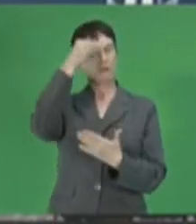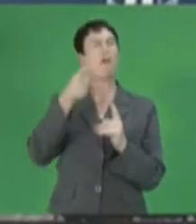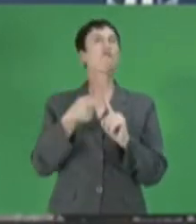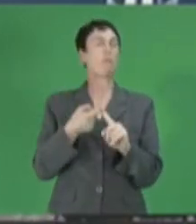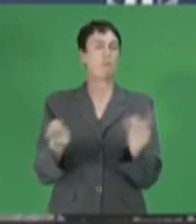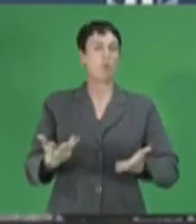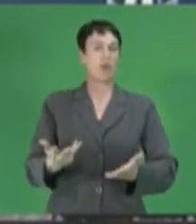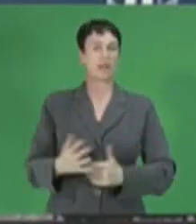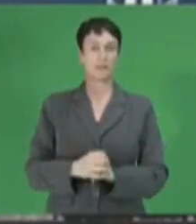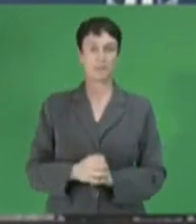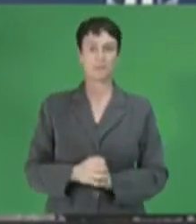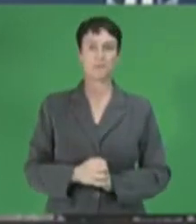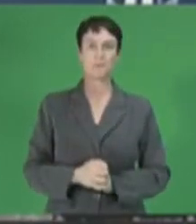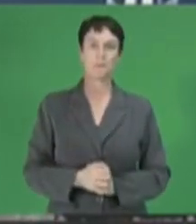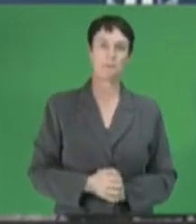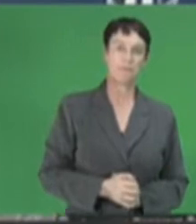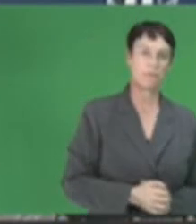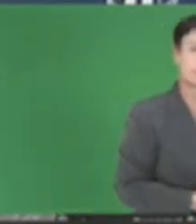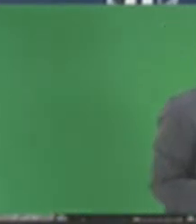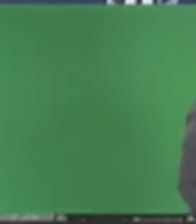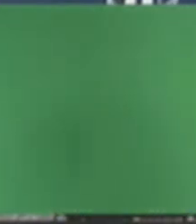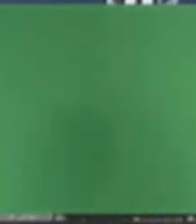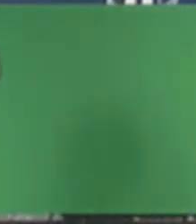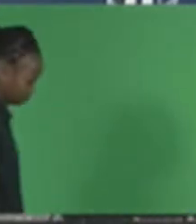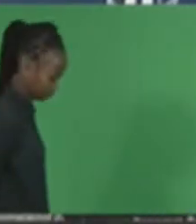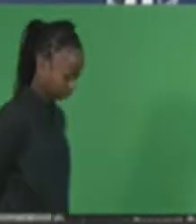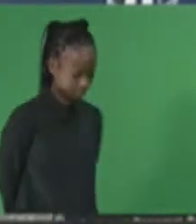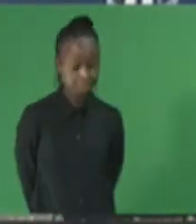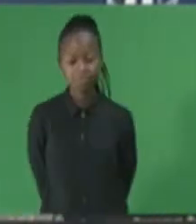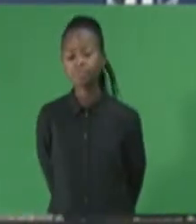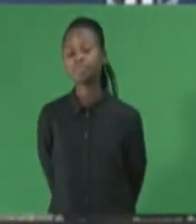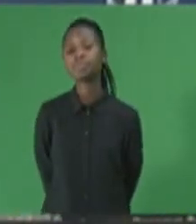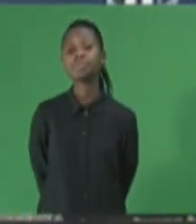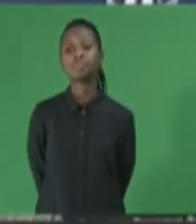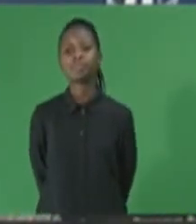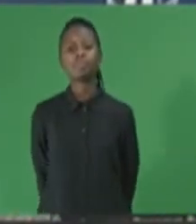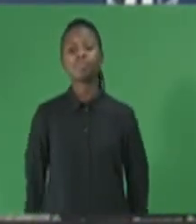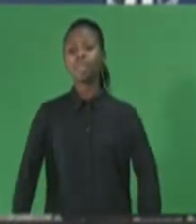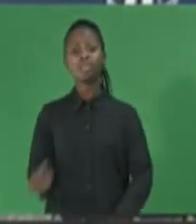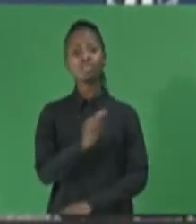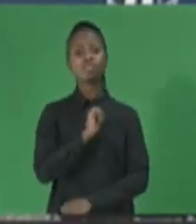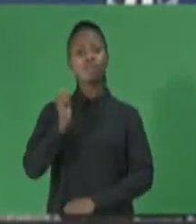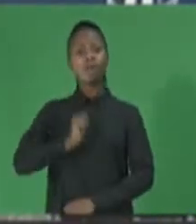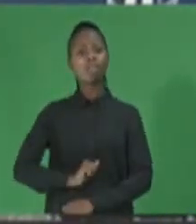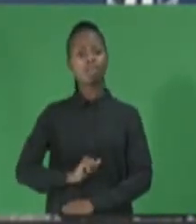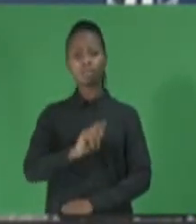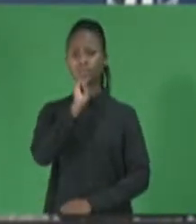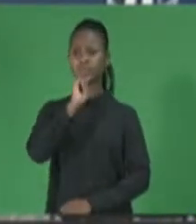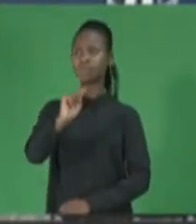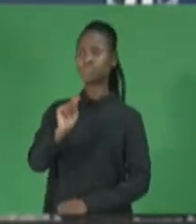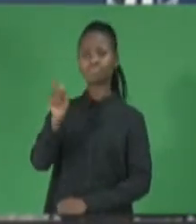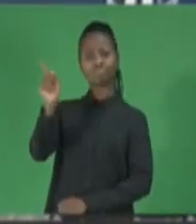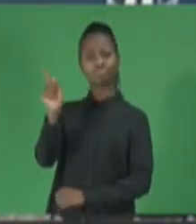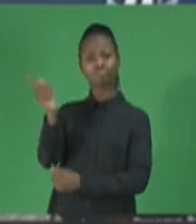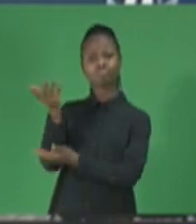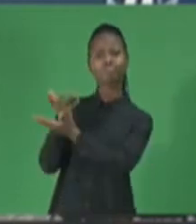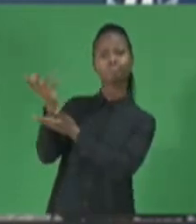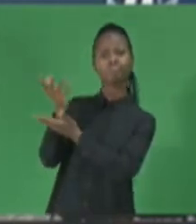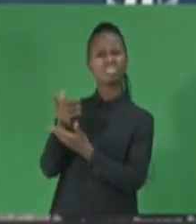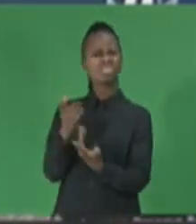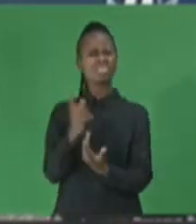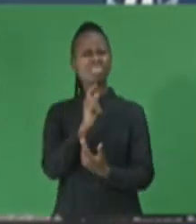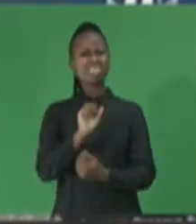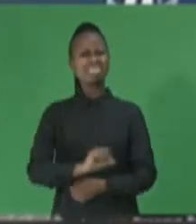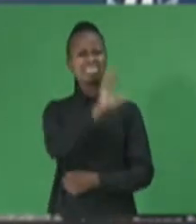that. China, Evergrande, we have not picked up any direct connections from South Africa